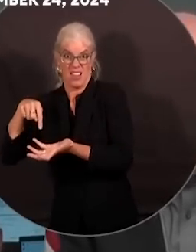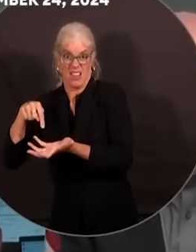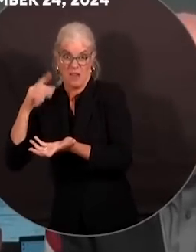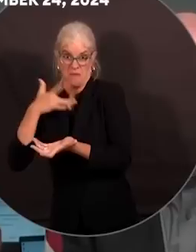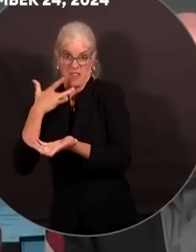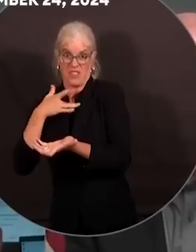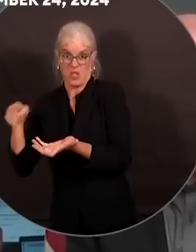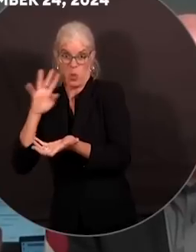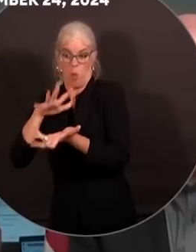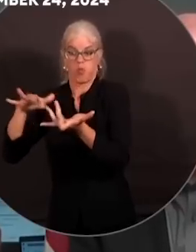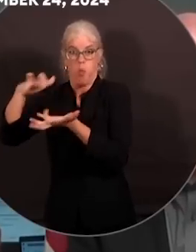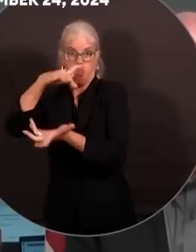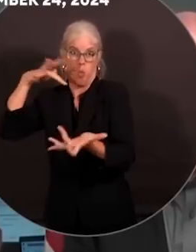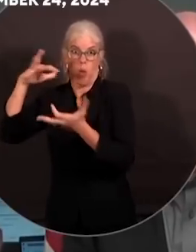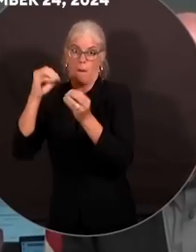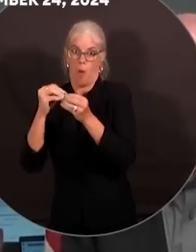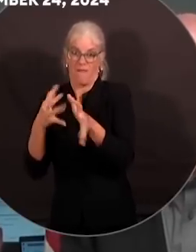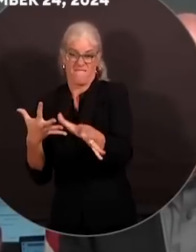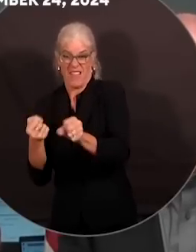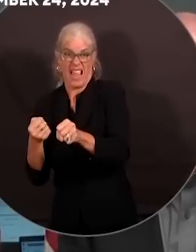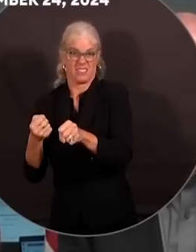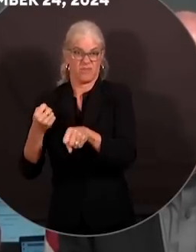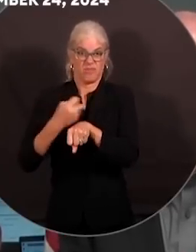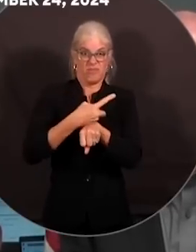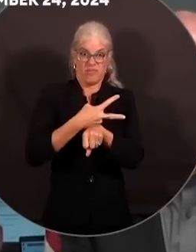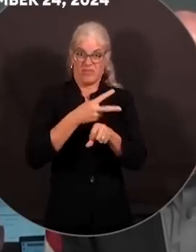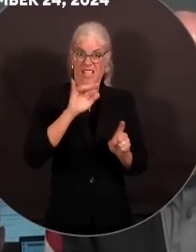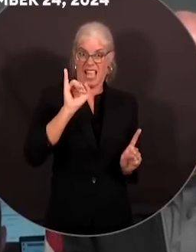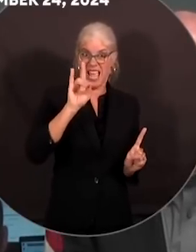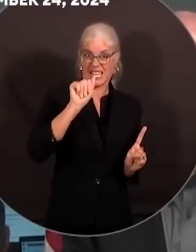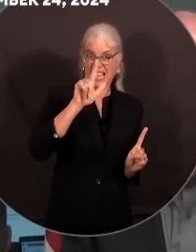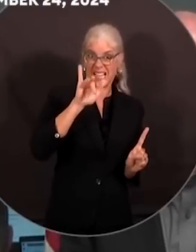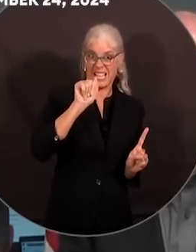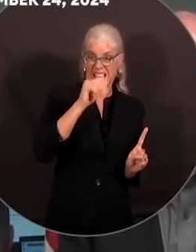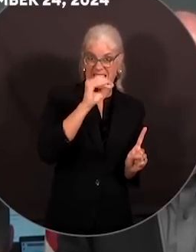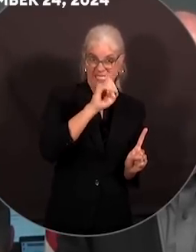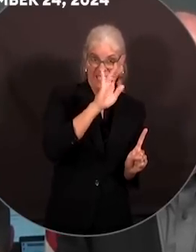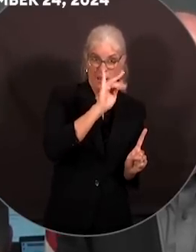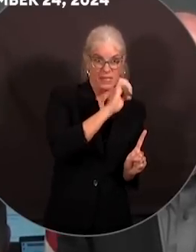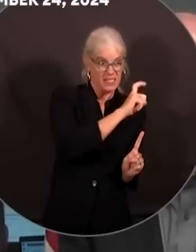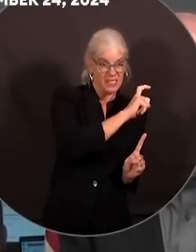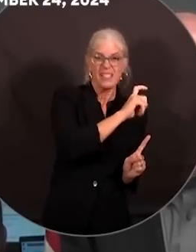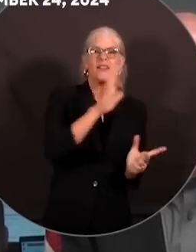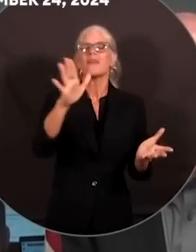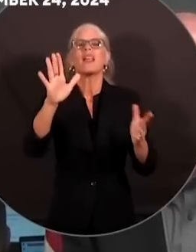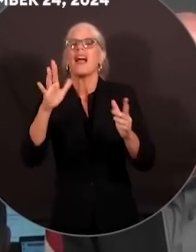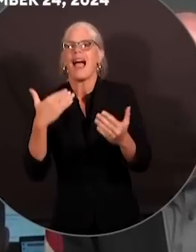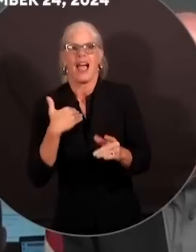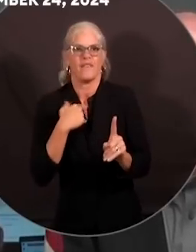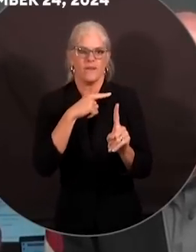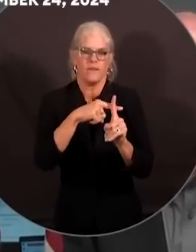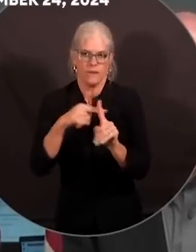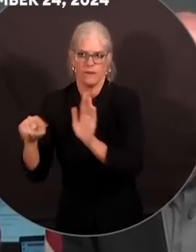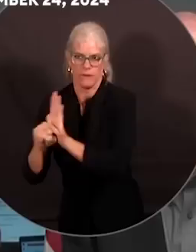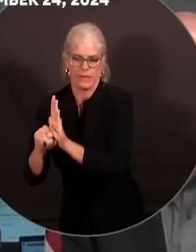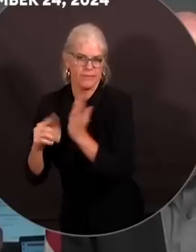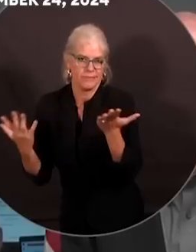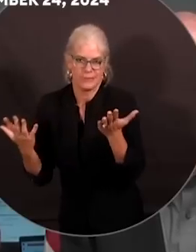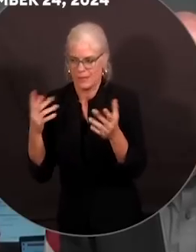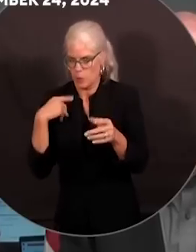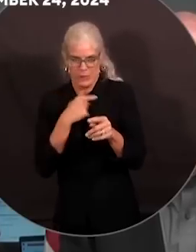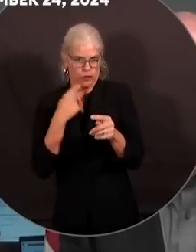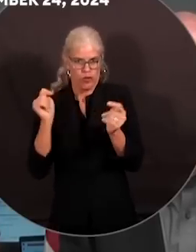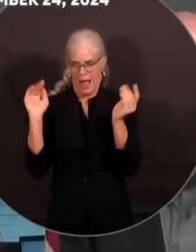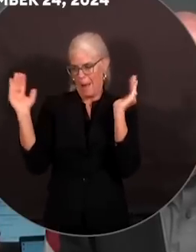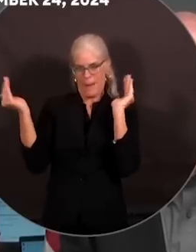recently, Idalia and Debbie. And look, there's pluses and minuses with all this, right? When it's